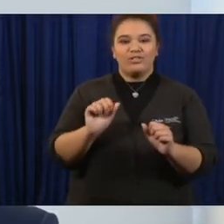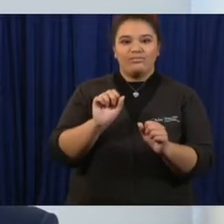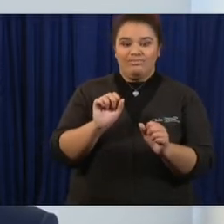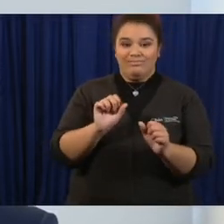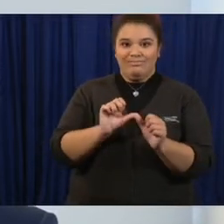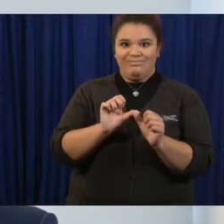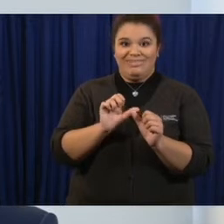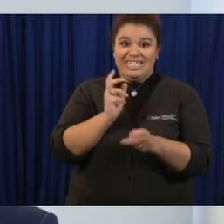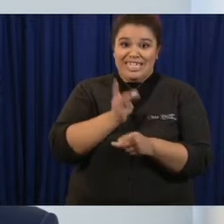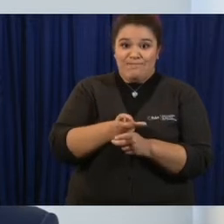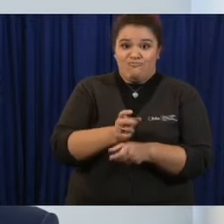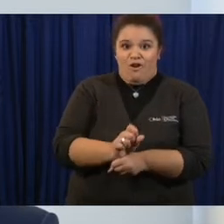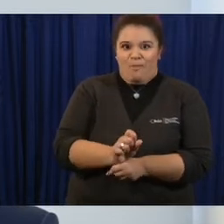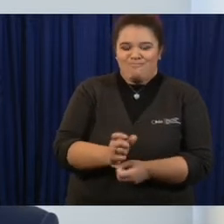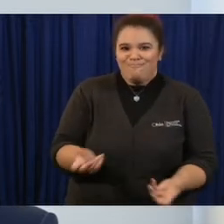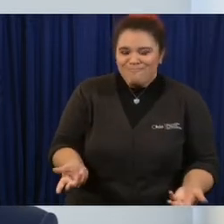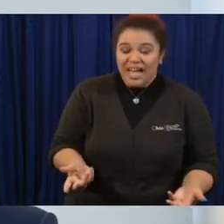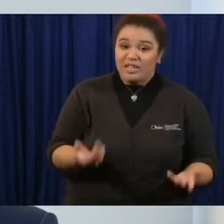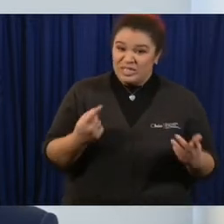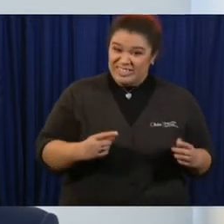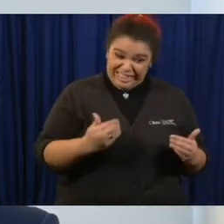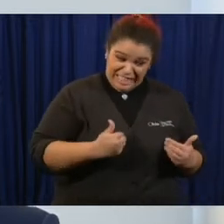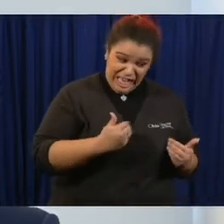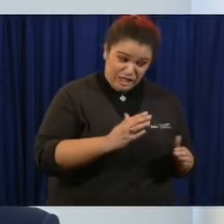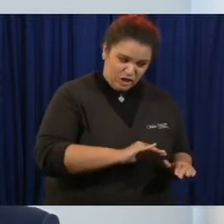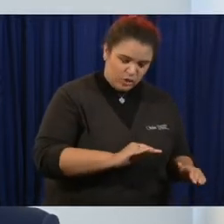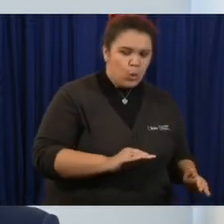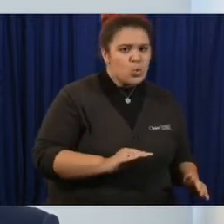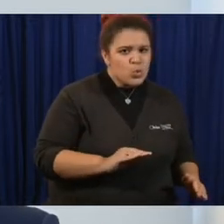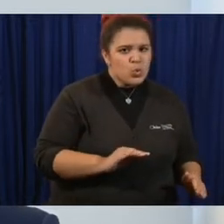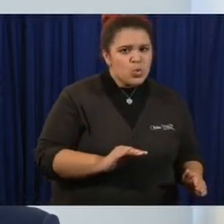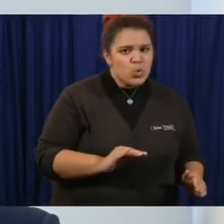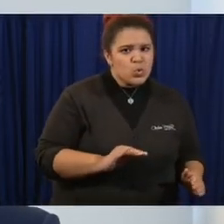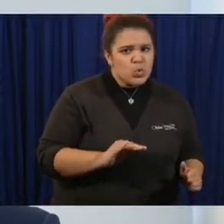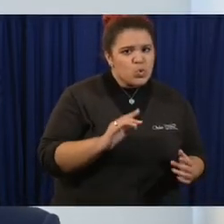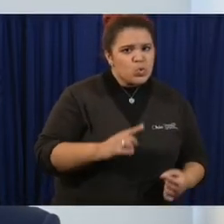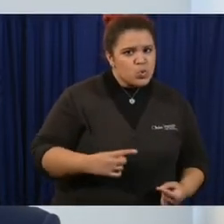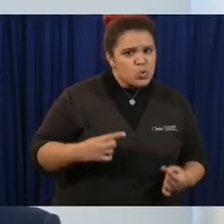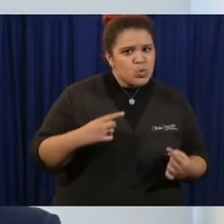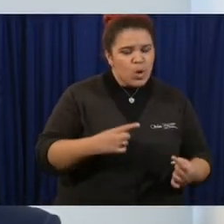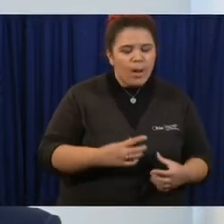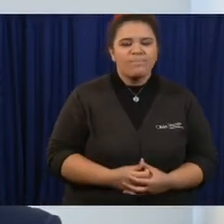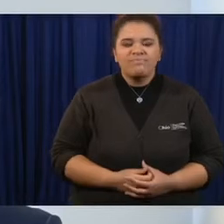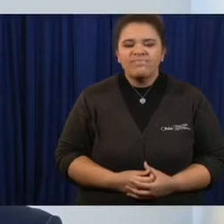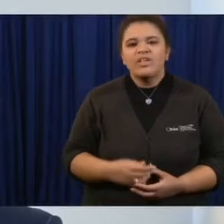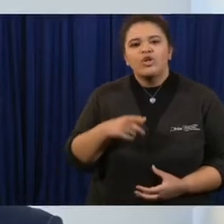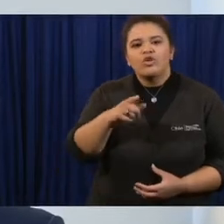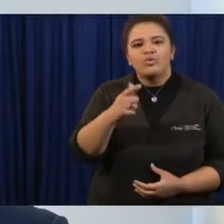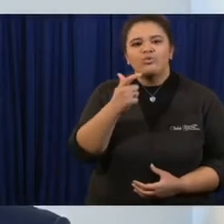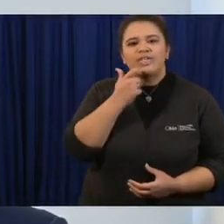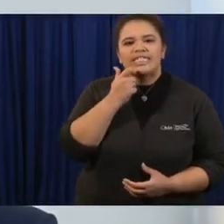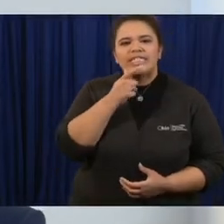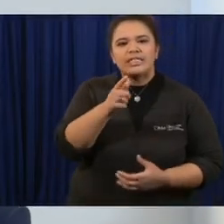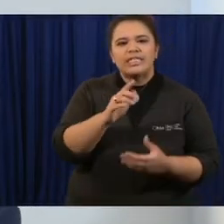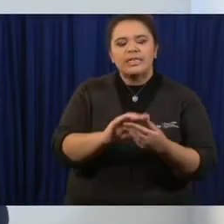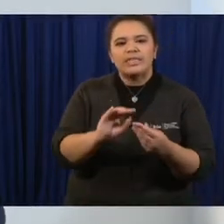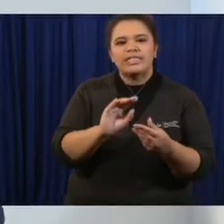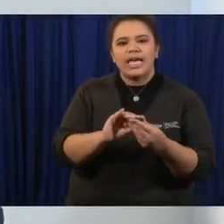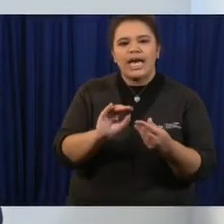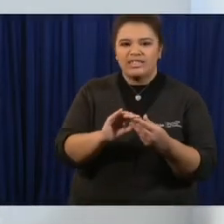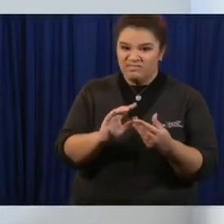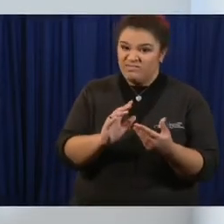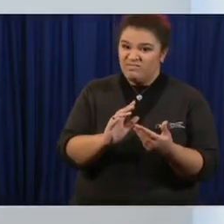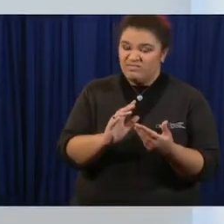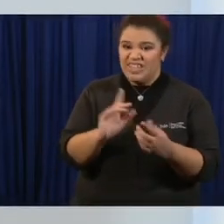children. They've said that daycare needs to be tied to any opening or they're going to suffer